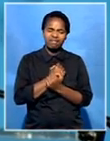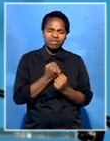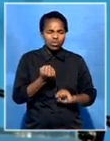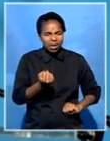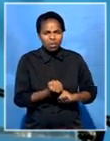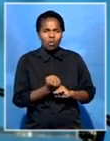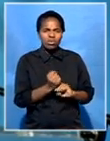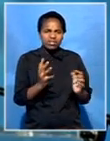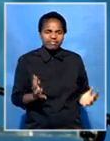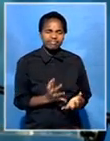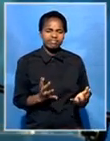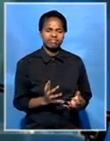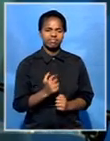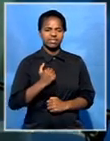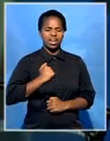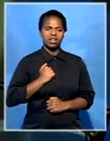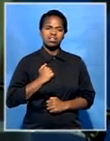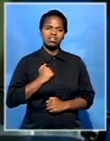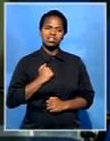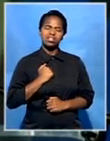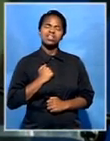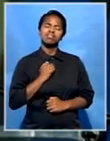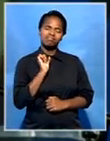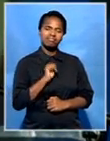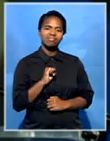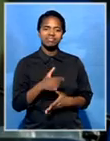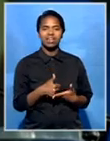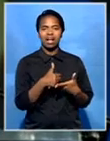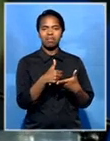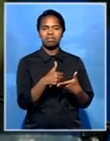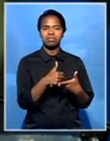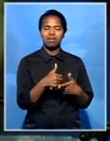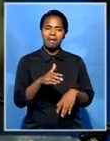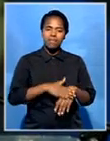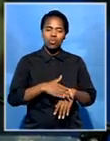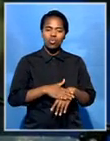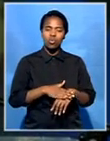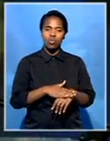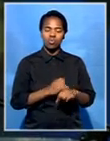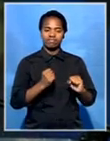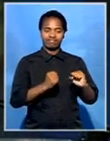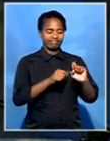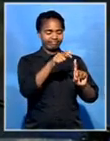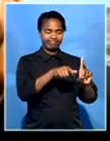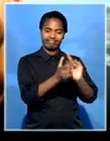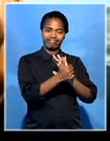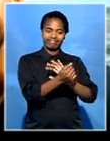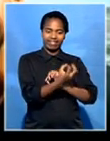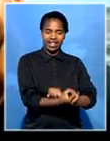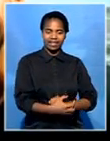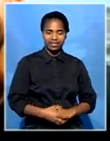your support of your son was the platform that helped him to become who he was and do what he